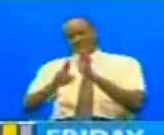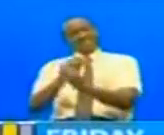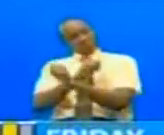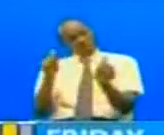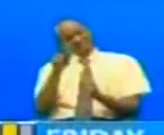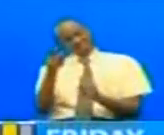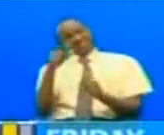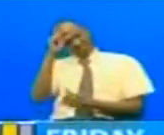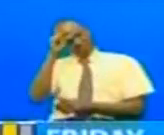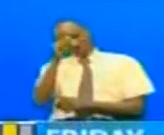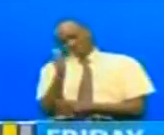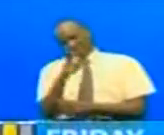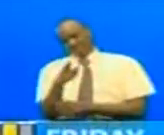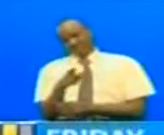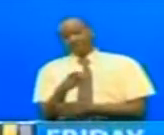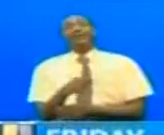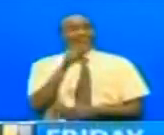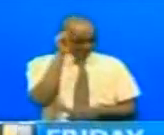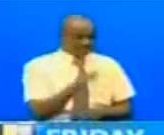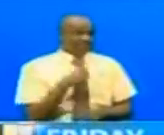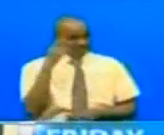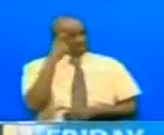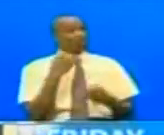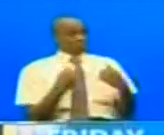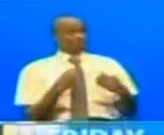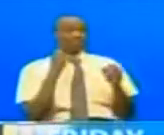particular government? Yeah, I think so.